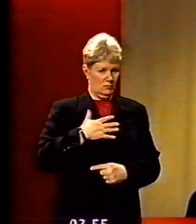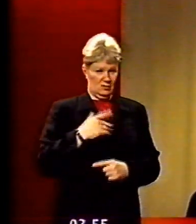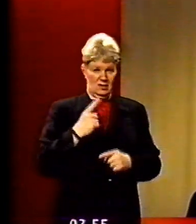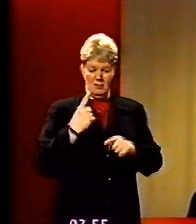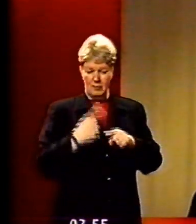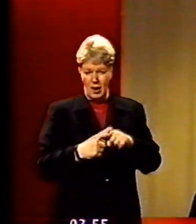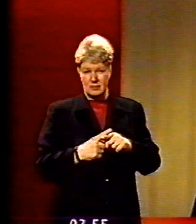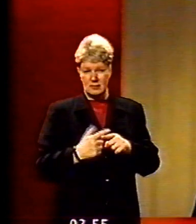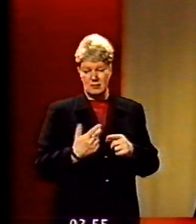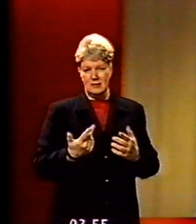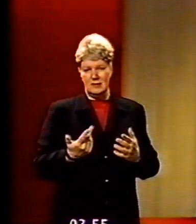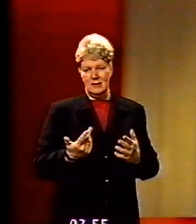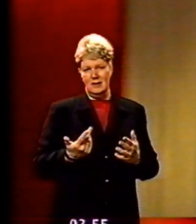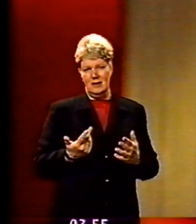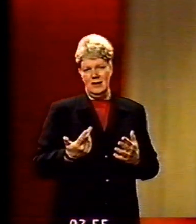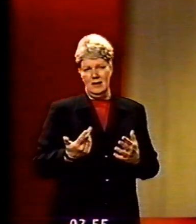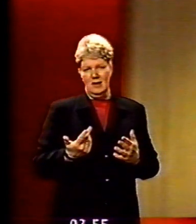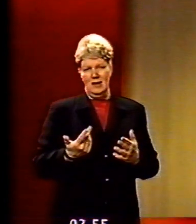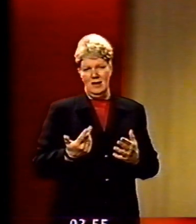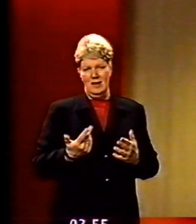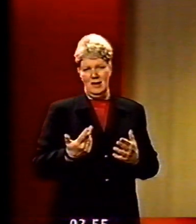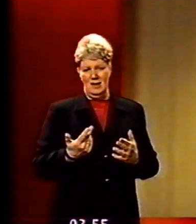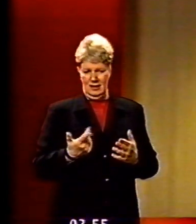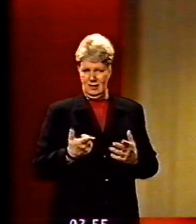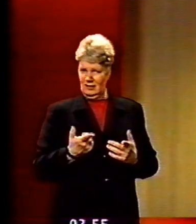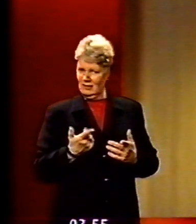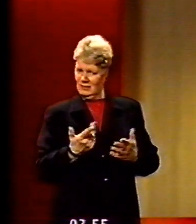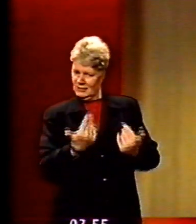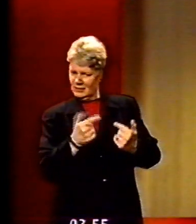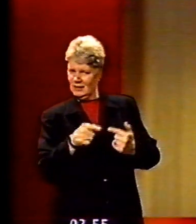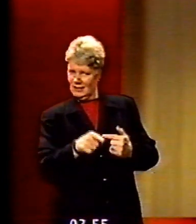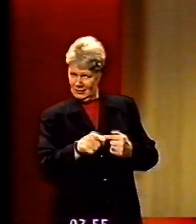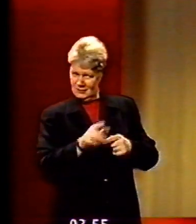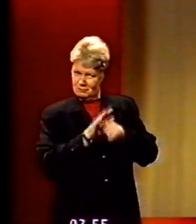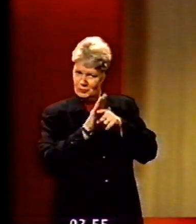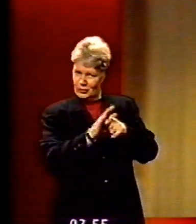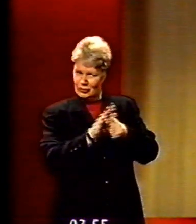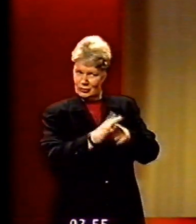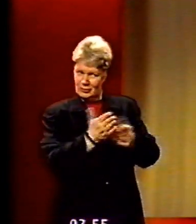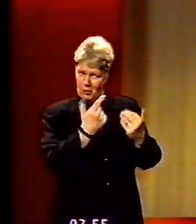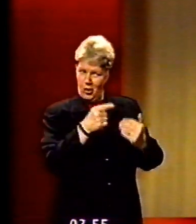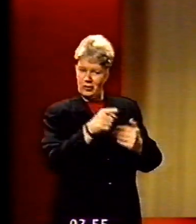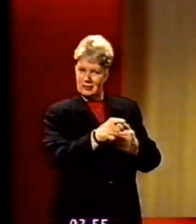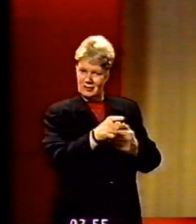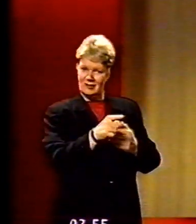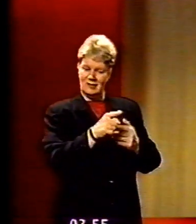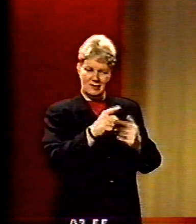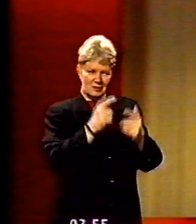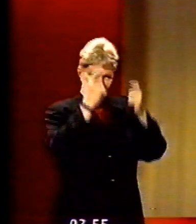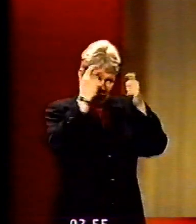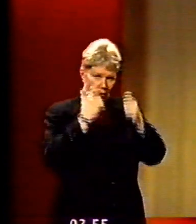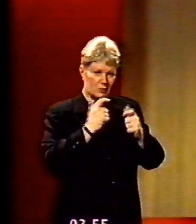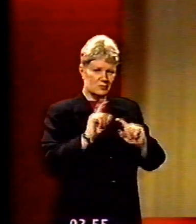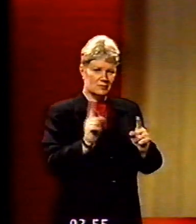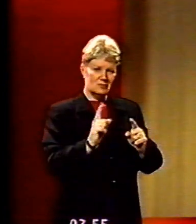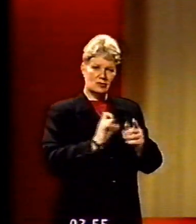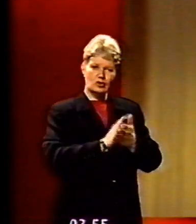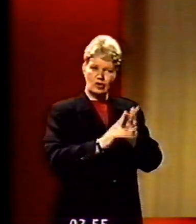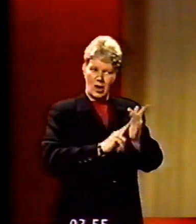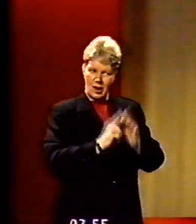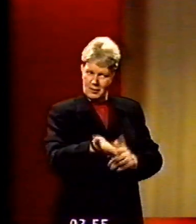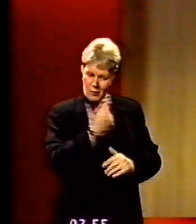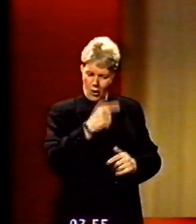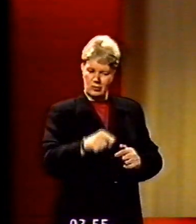are, they're pushing the envelope at the judicial system in Chile, and it takes... They've made some